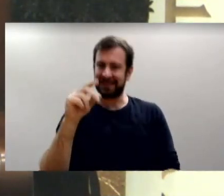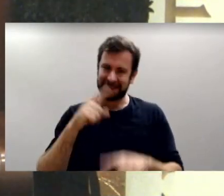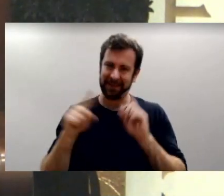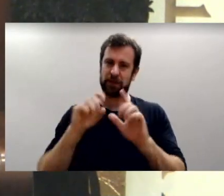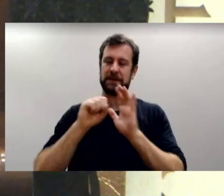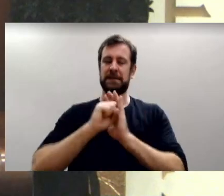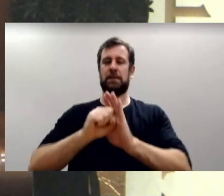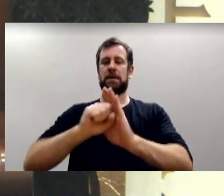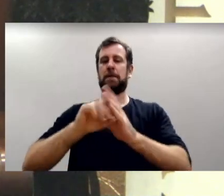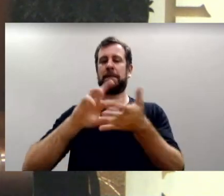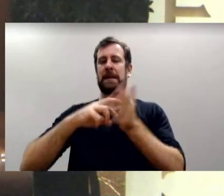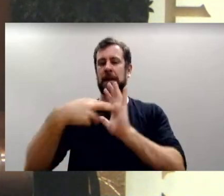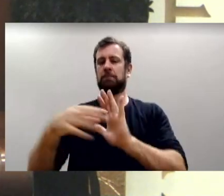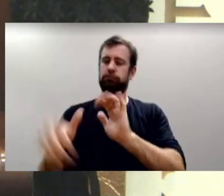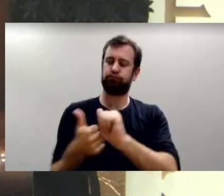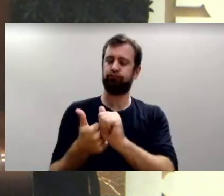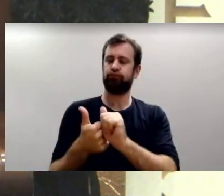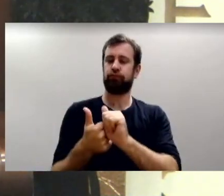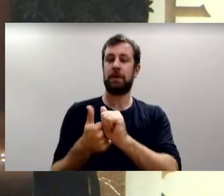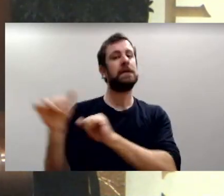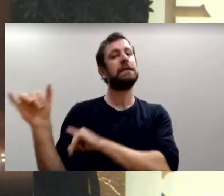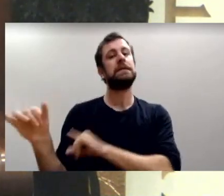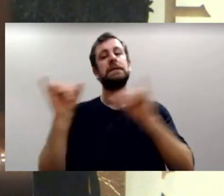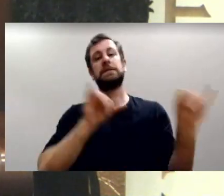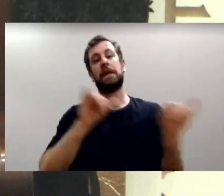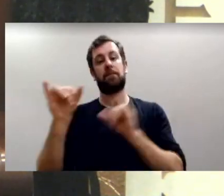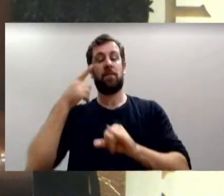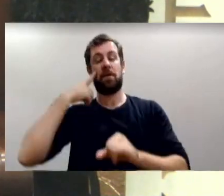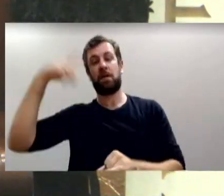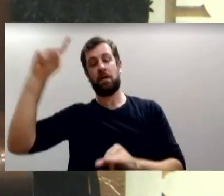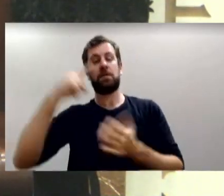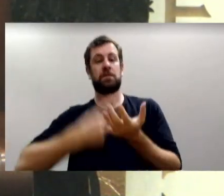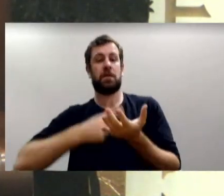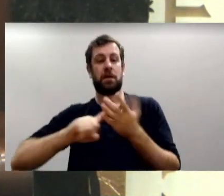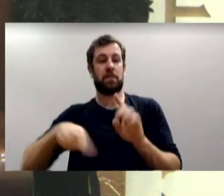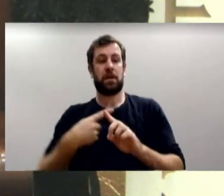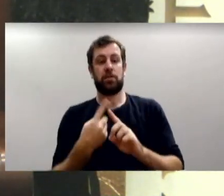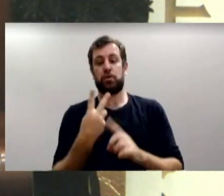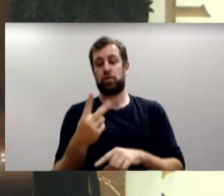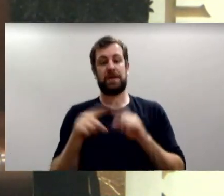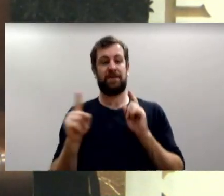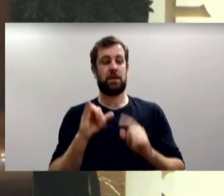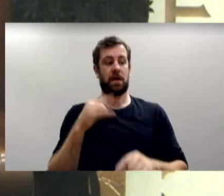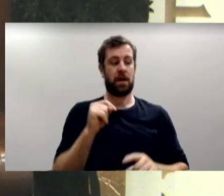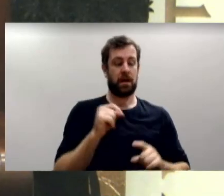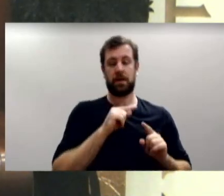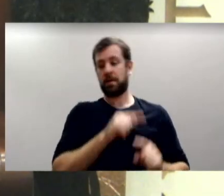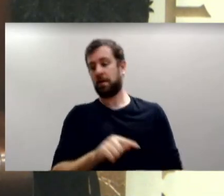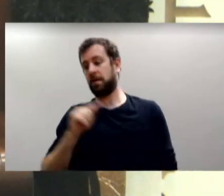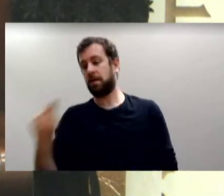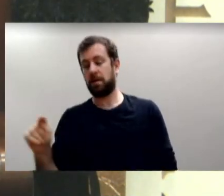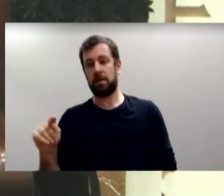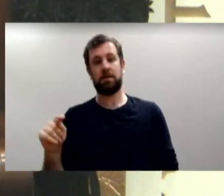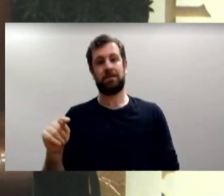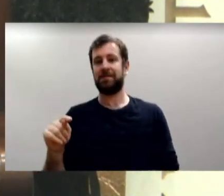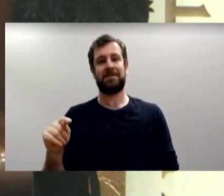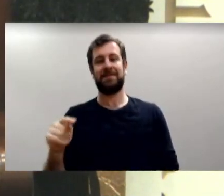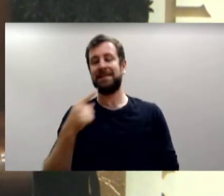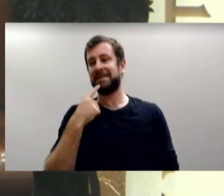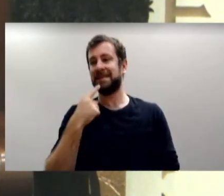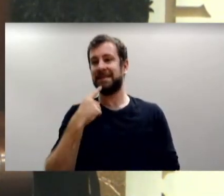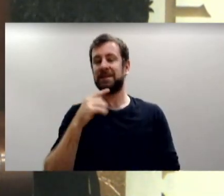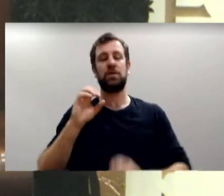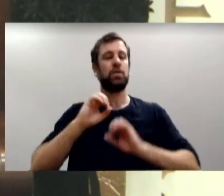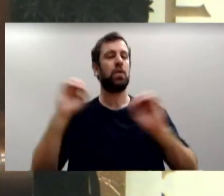where Allah subhanahu wa ta'ala, when he talks about these two types of ayat, at the end he says, nobody knows the true meaning